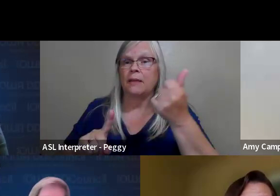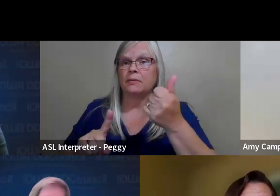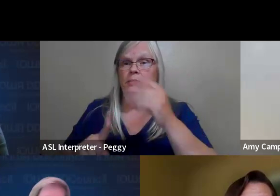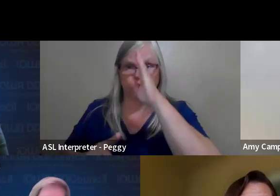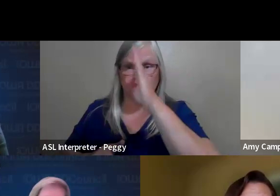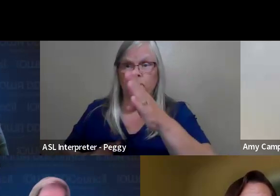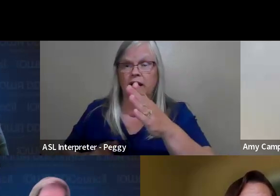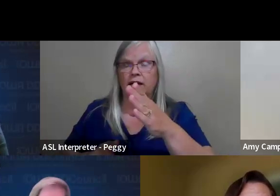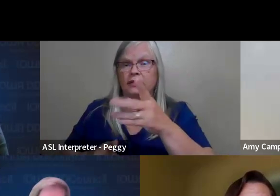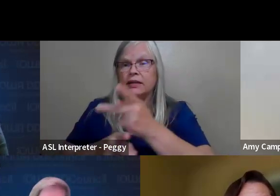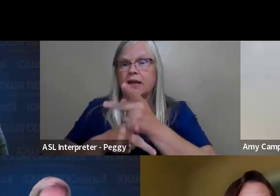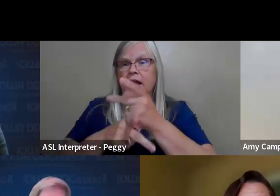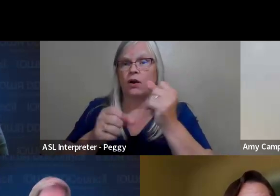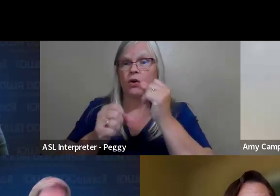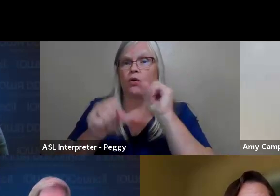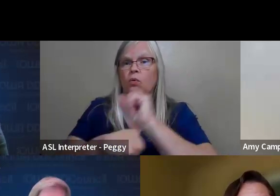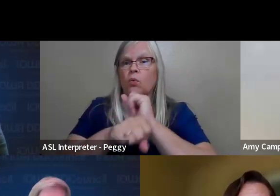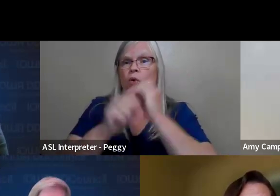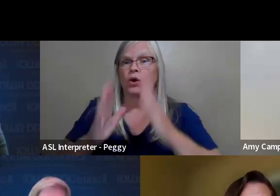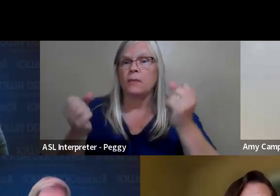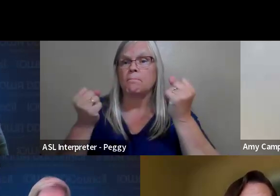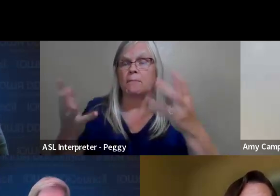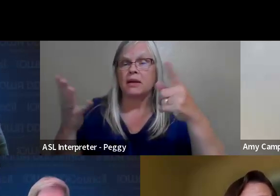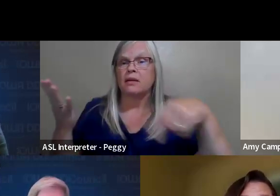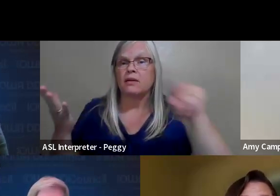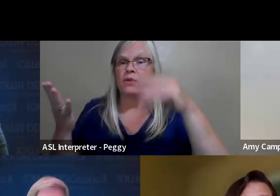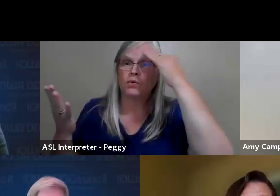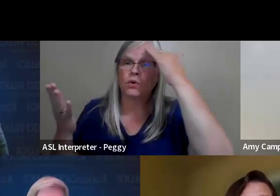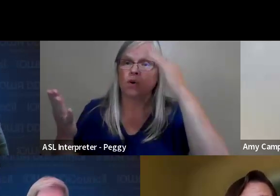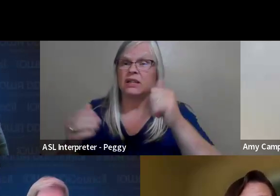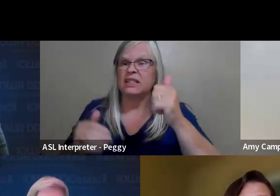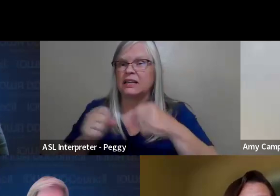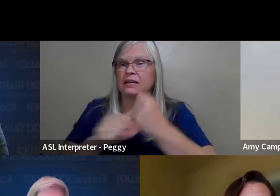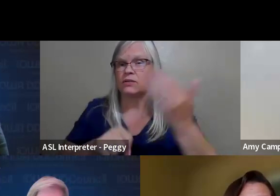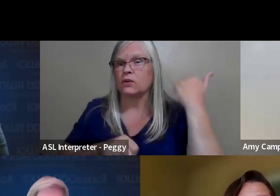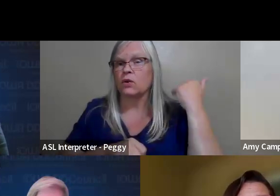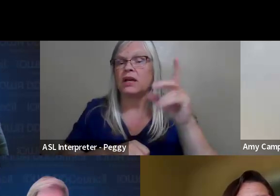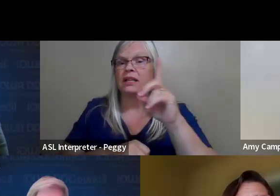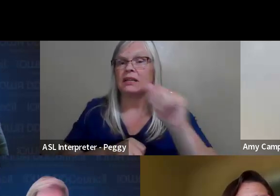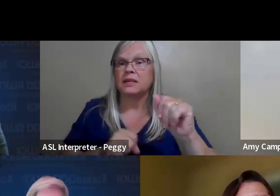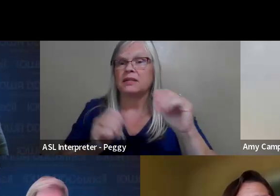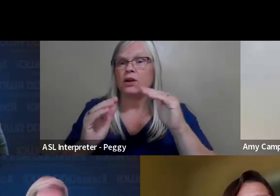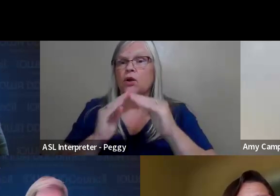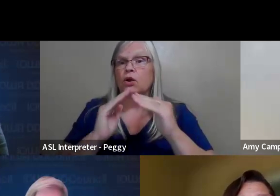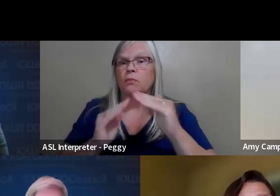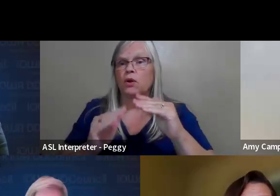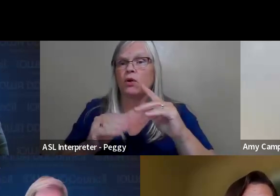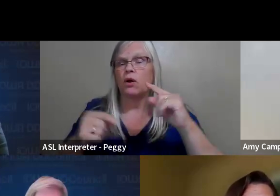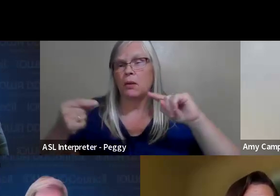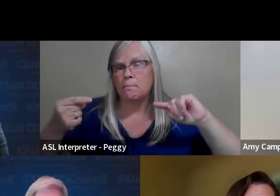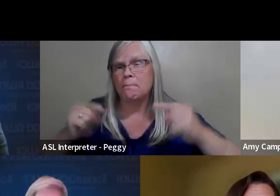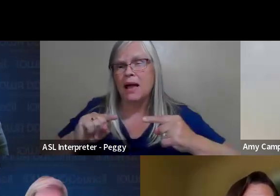care workers. As many of you may be aware, a decade ago, the disability community went through a